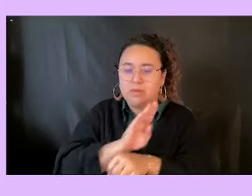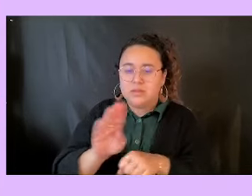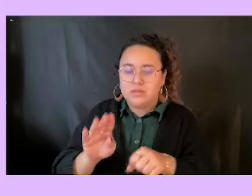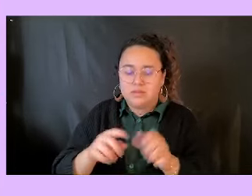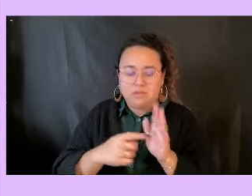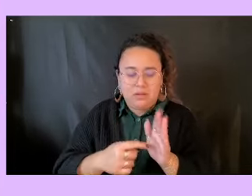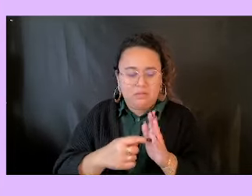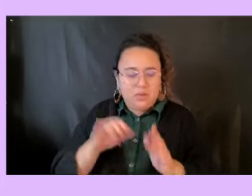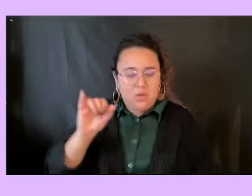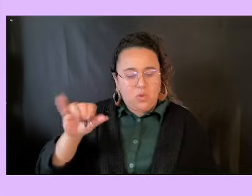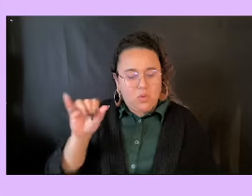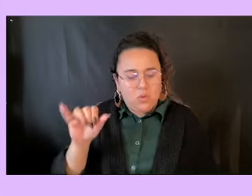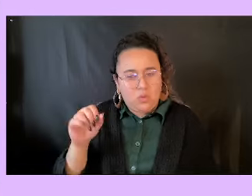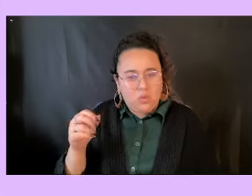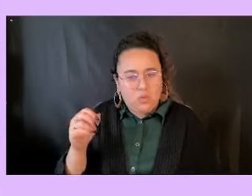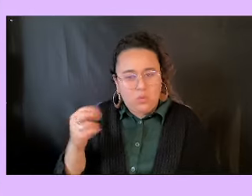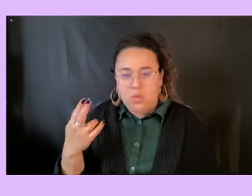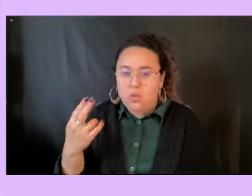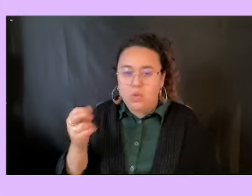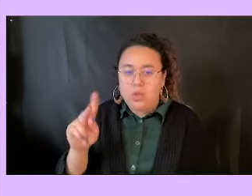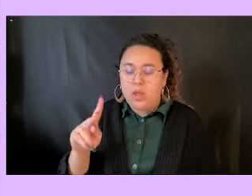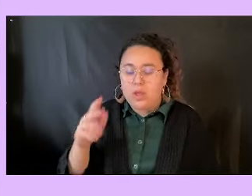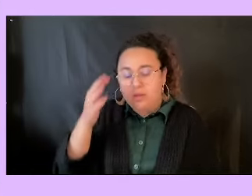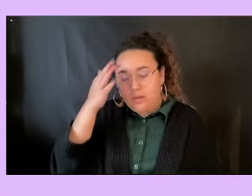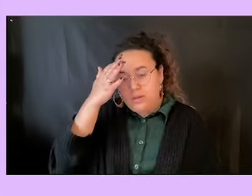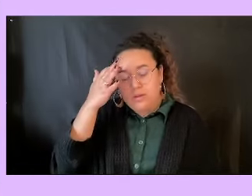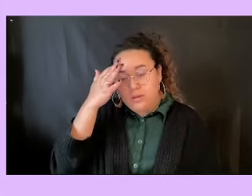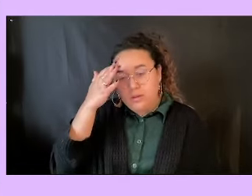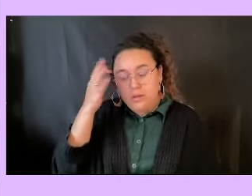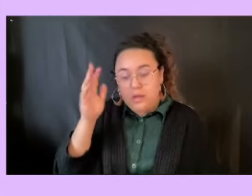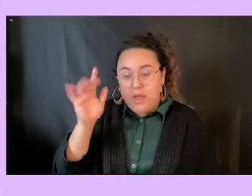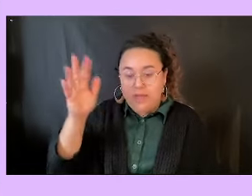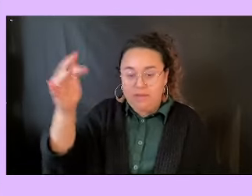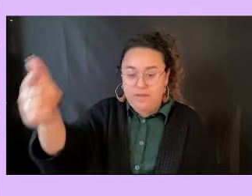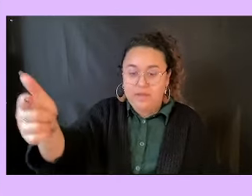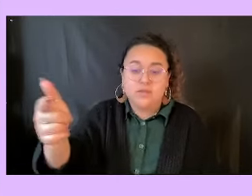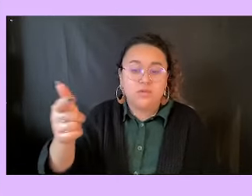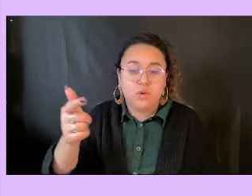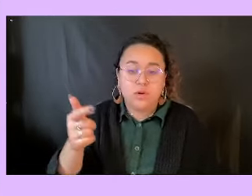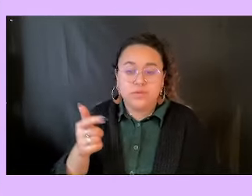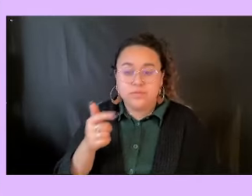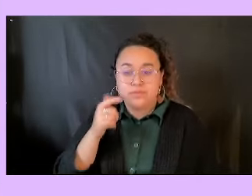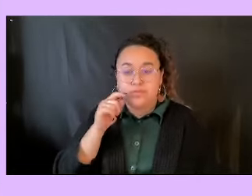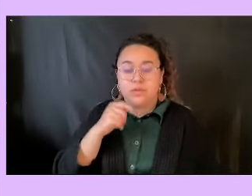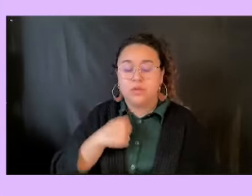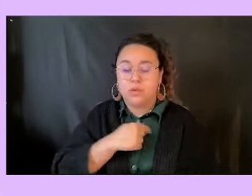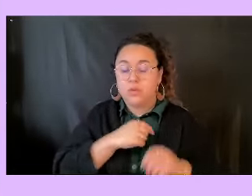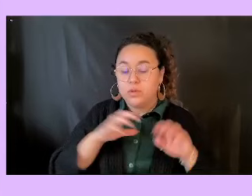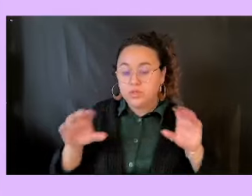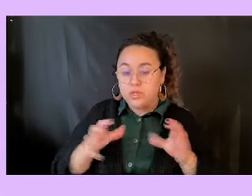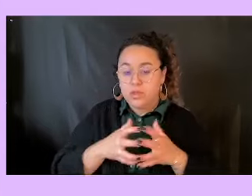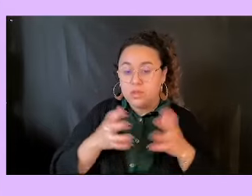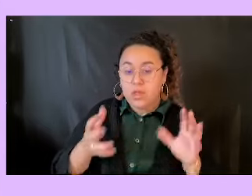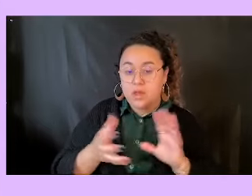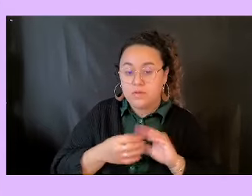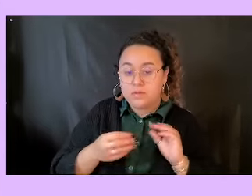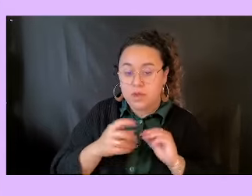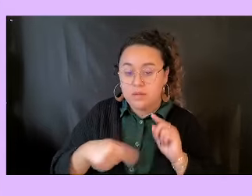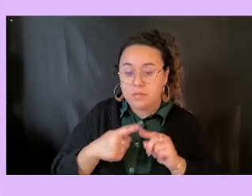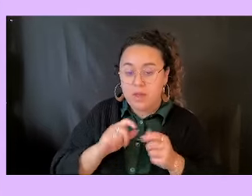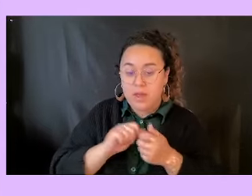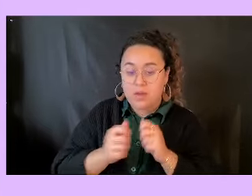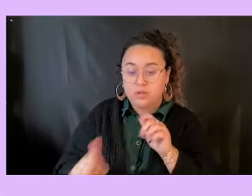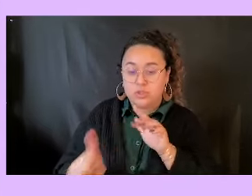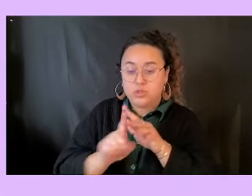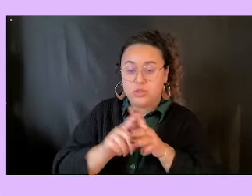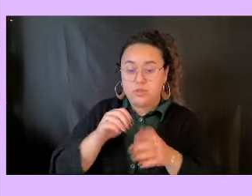Well, and, you know, then fast forward. And so we did a lot of talk around how this shows up in the arts